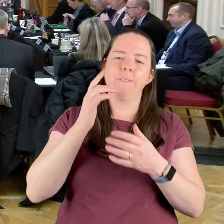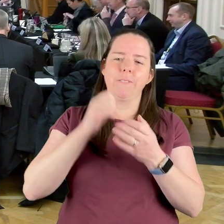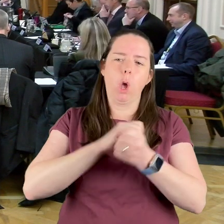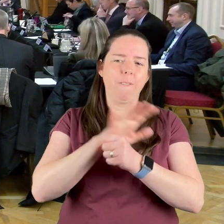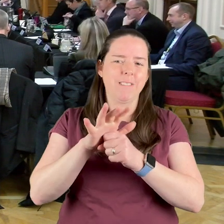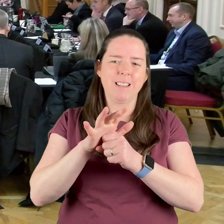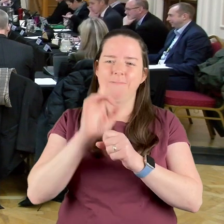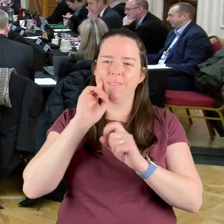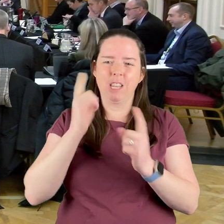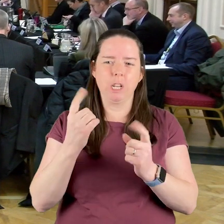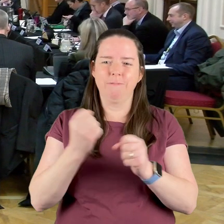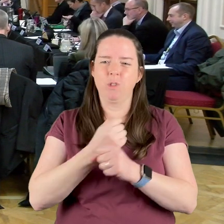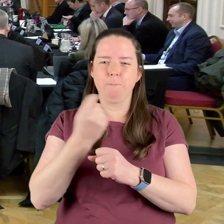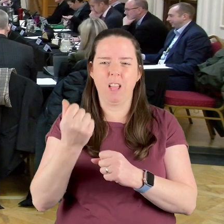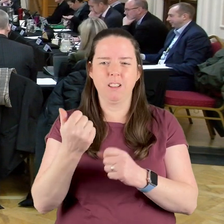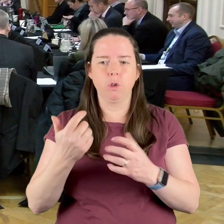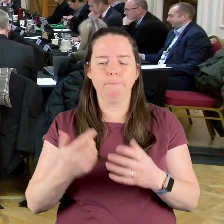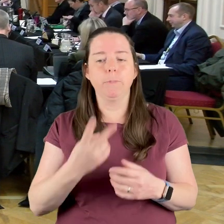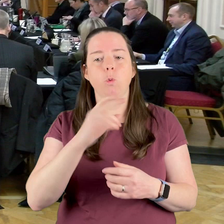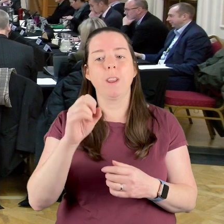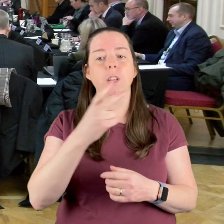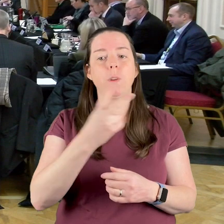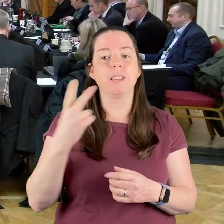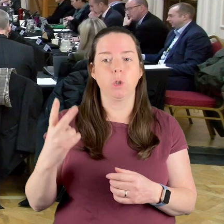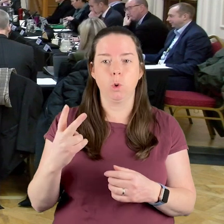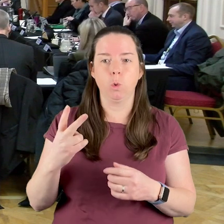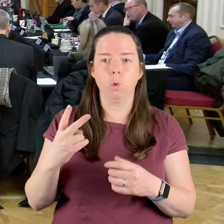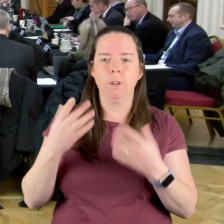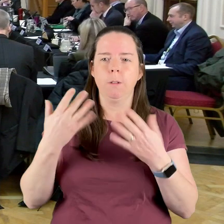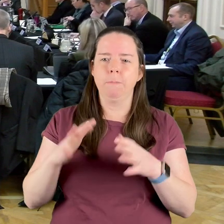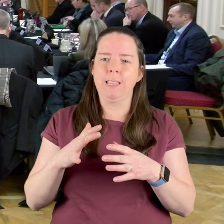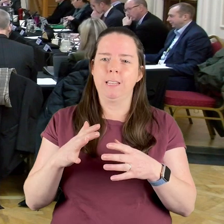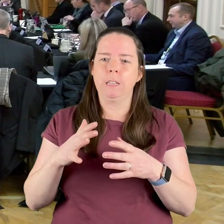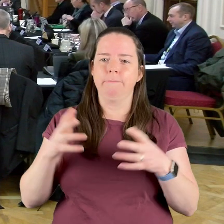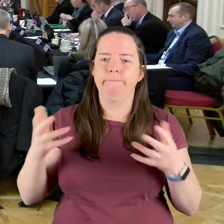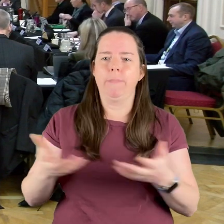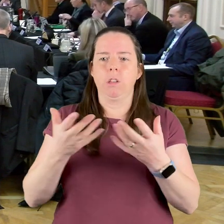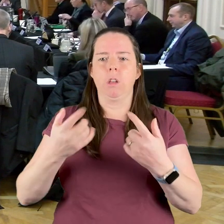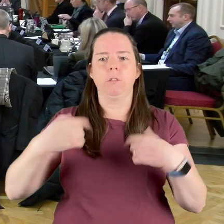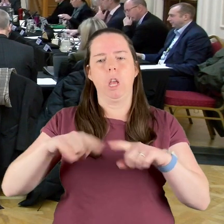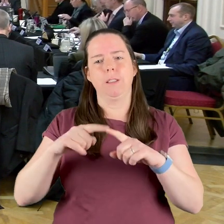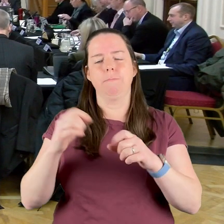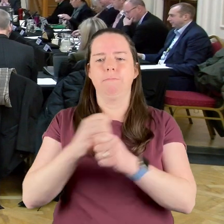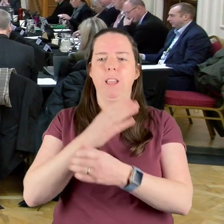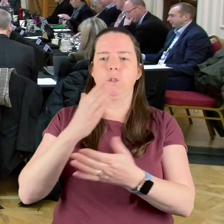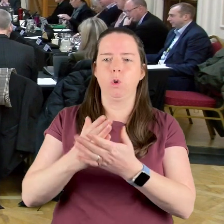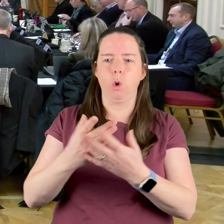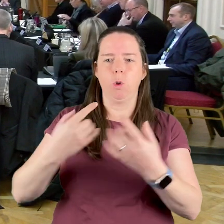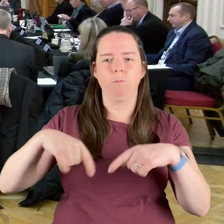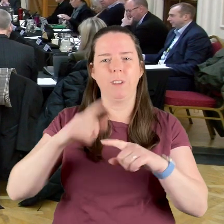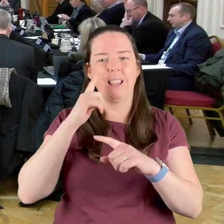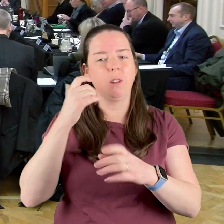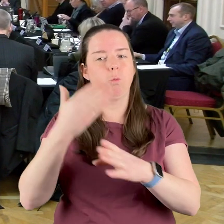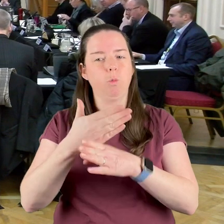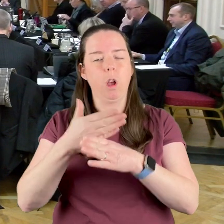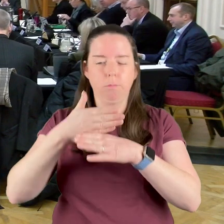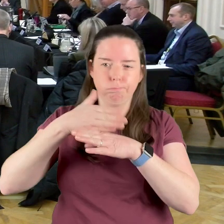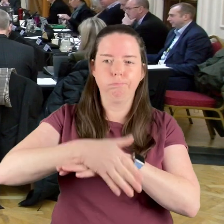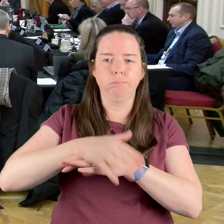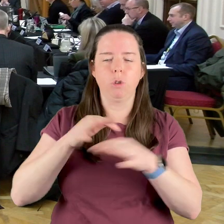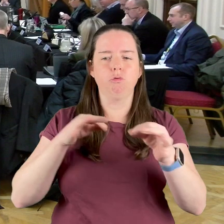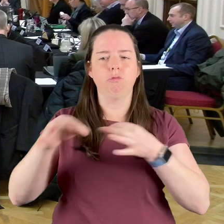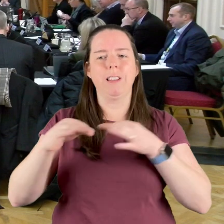of like written in 2021. Obviously with COVID, we couldn't do much with it. And in 2022, they've actually pushed this